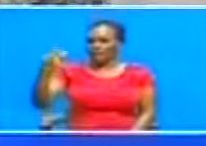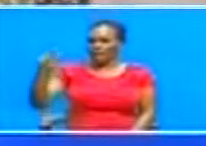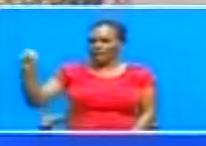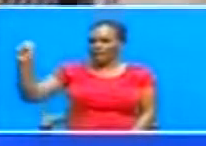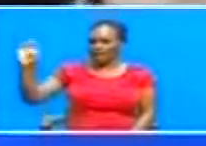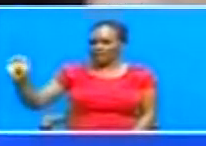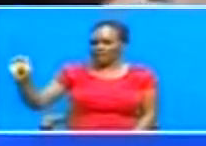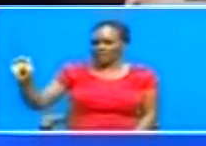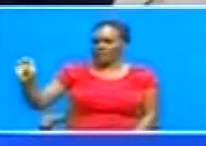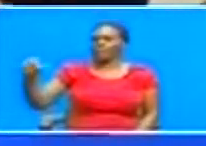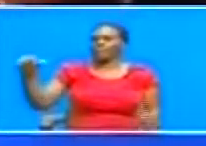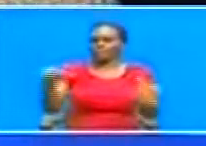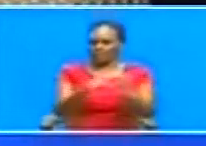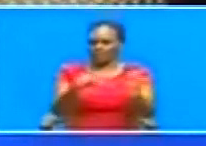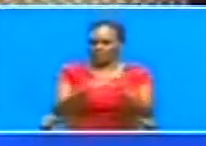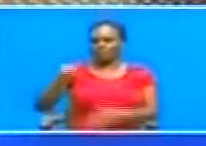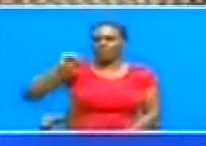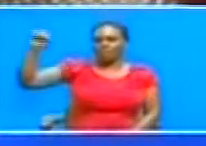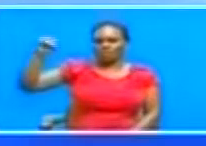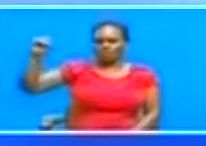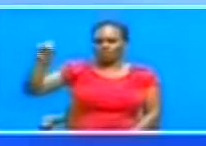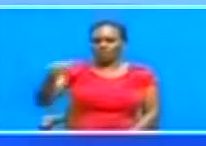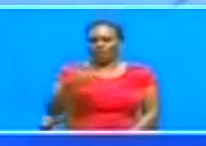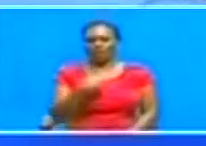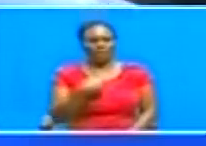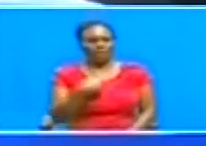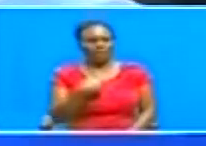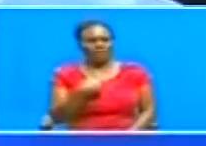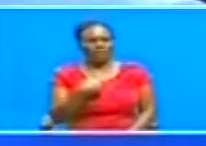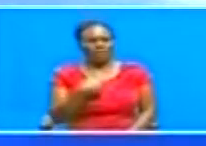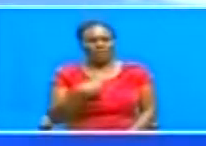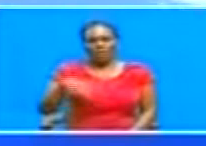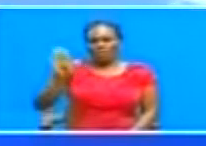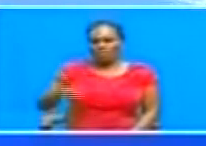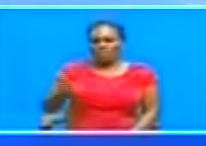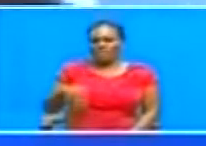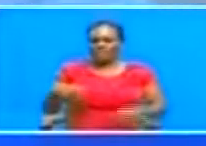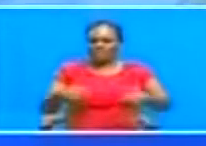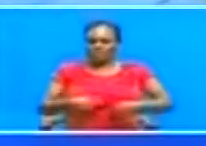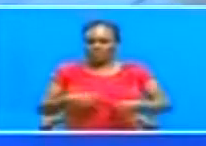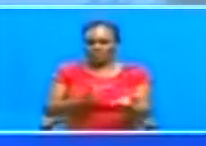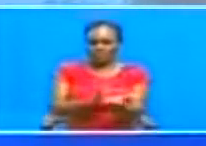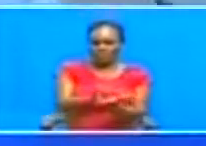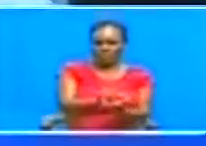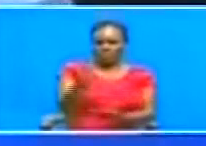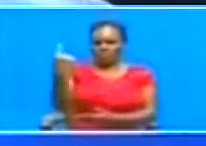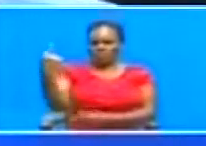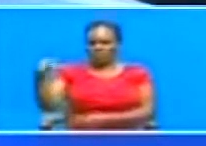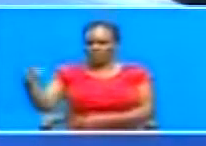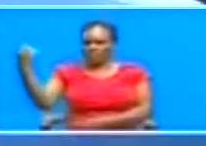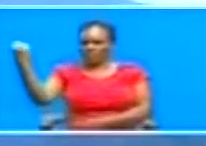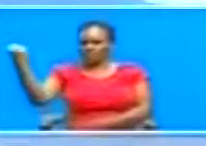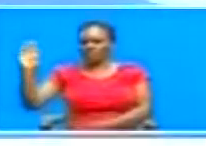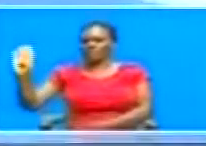Anwar Iguru in the middle of a political storm. So for both women and the youth of Kenya, you've given 1.5 billion